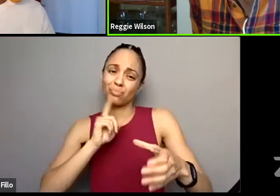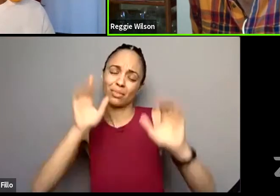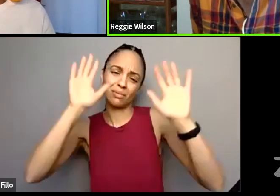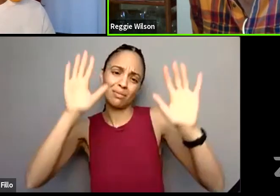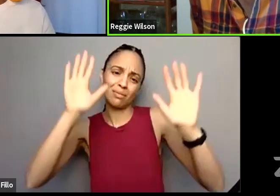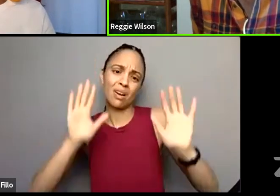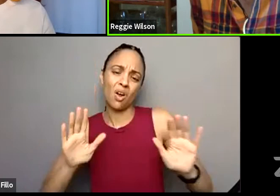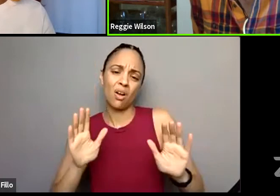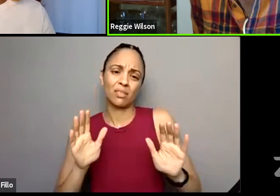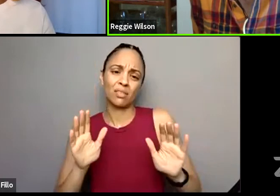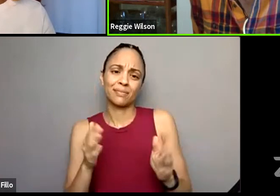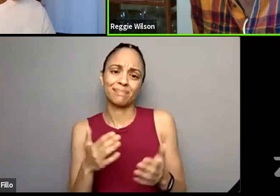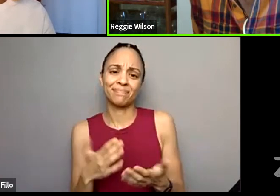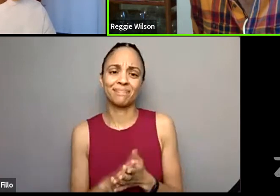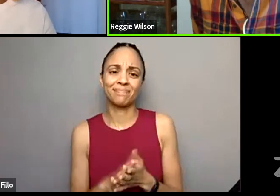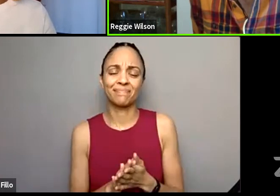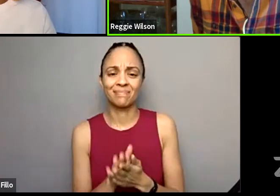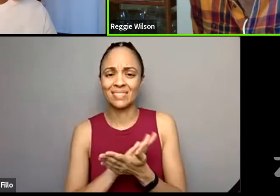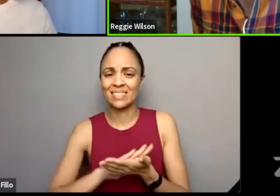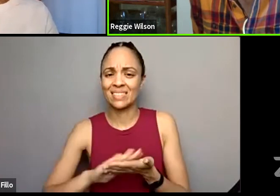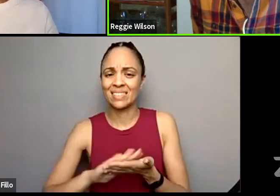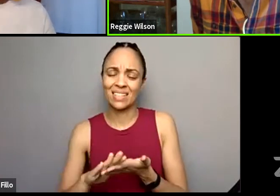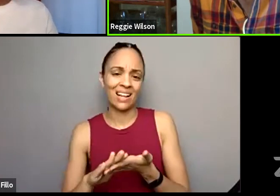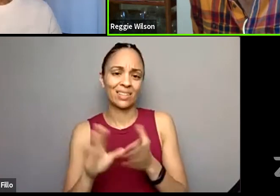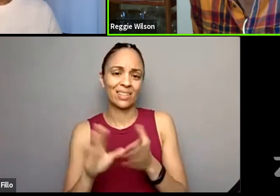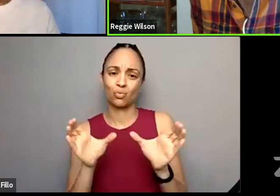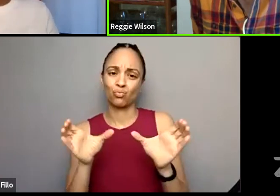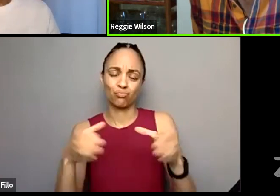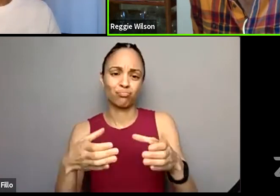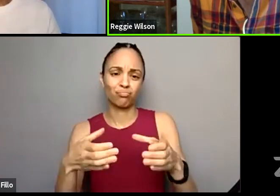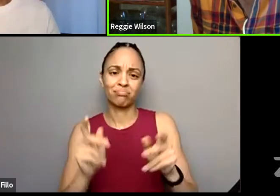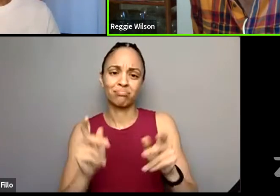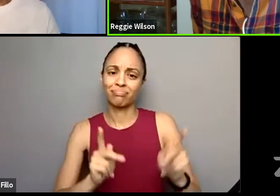people. Clement Mensa